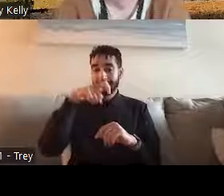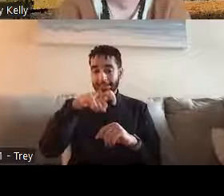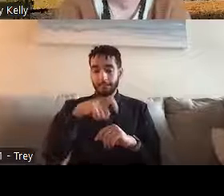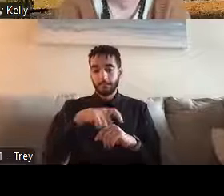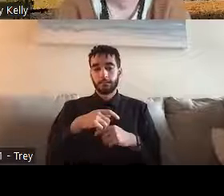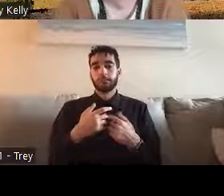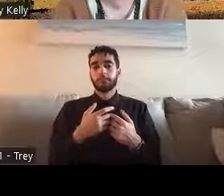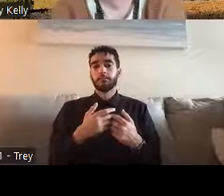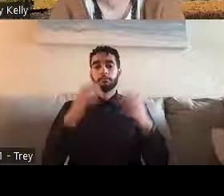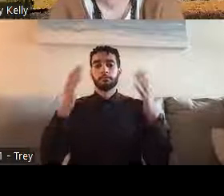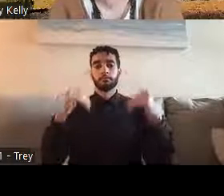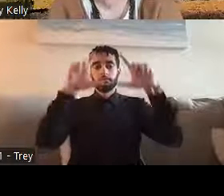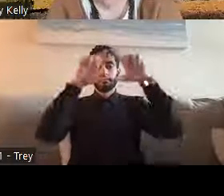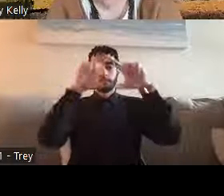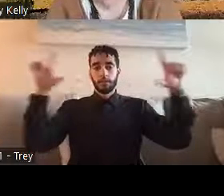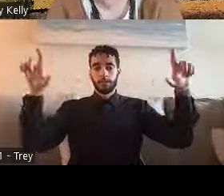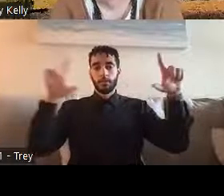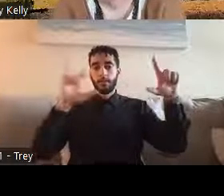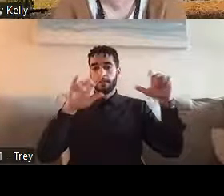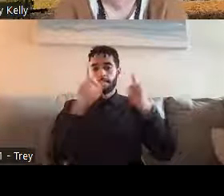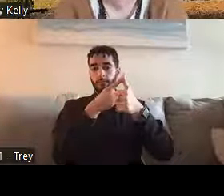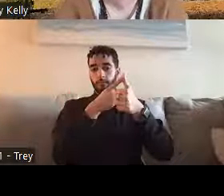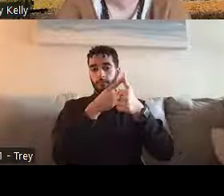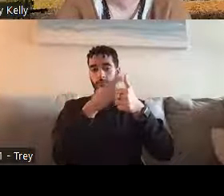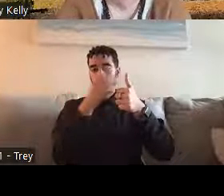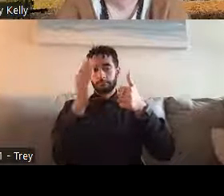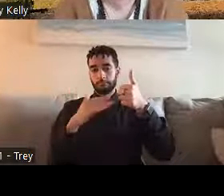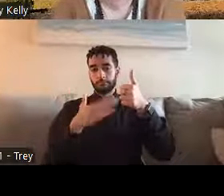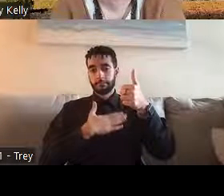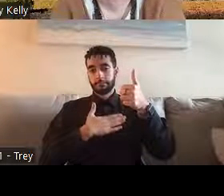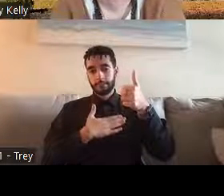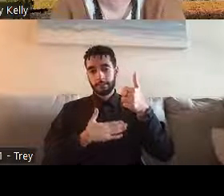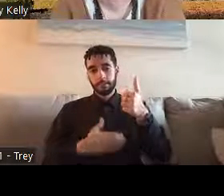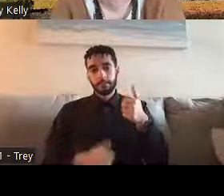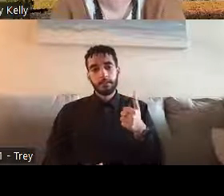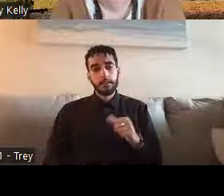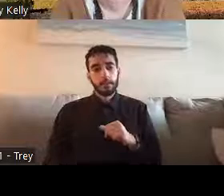goes to the dashboard. This is the first stage. Next slide, please.